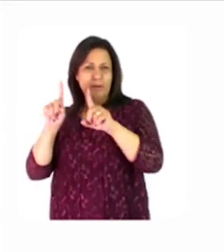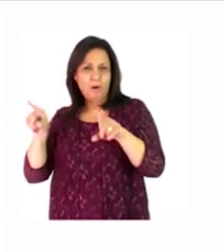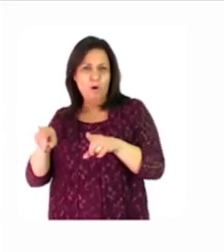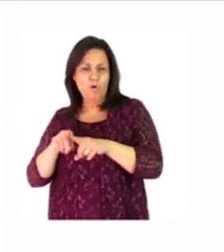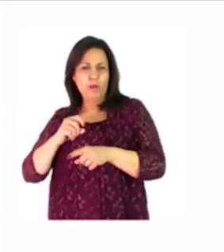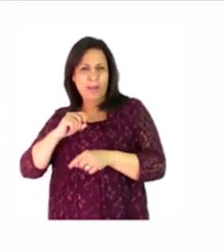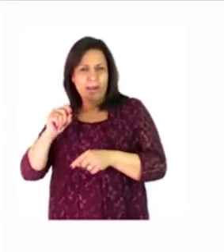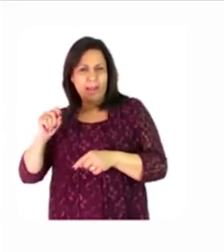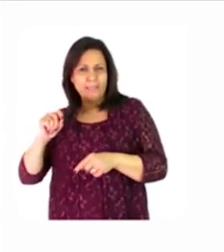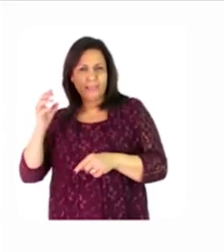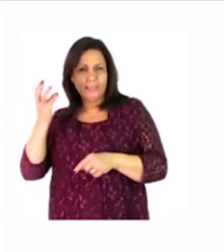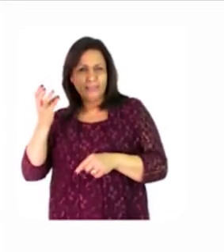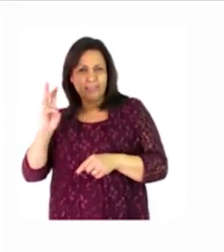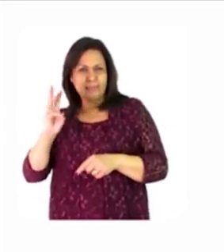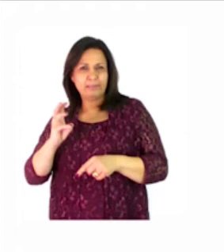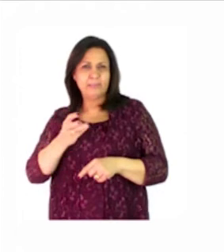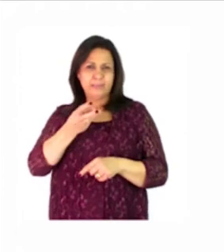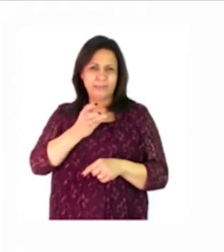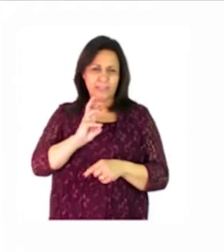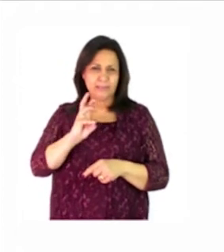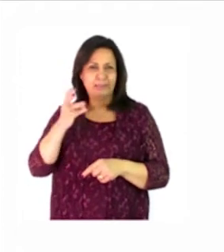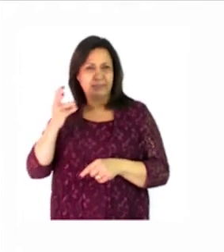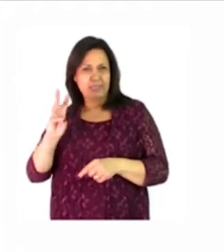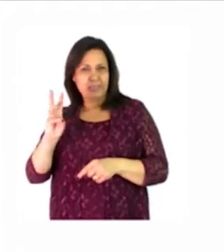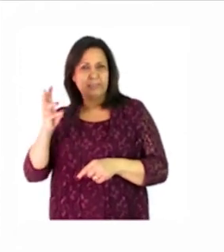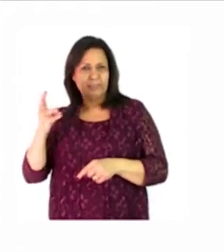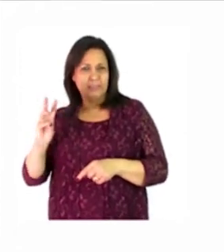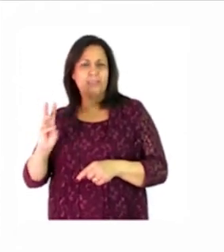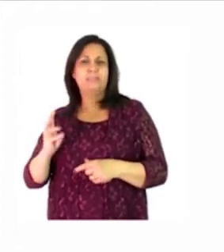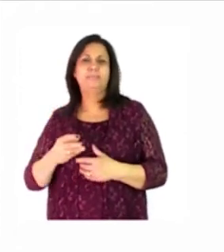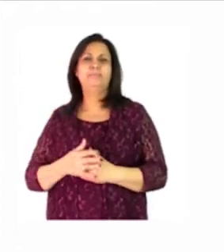find 6 cookies on the plate.